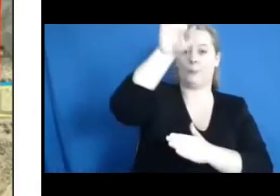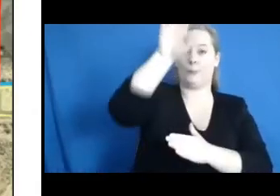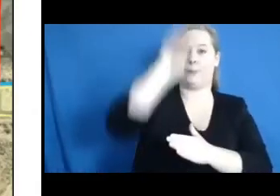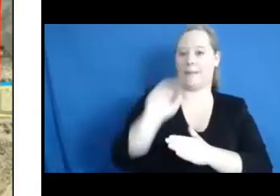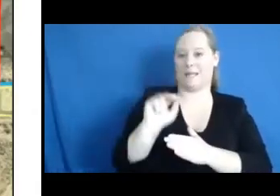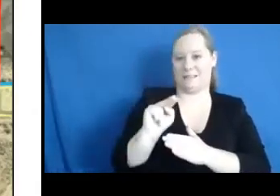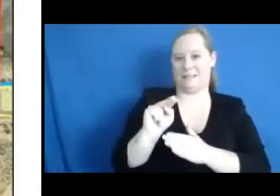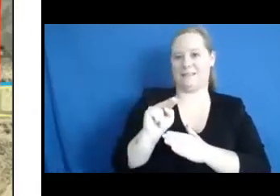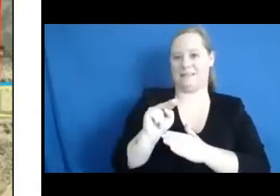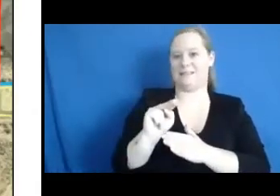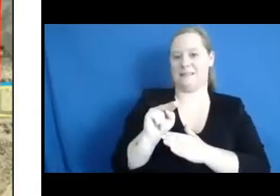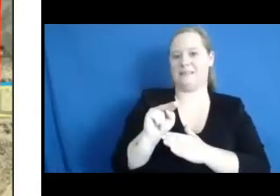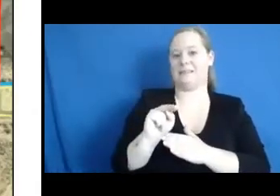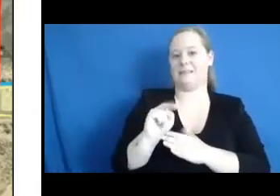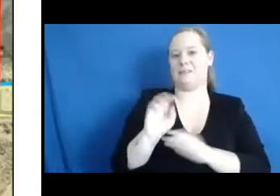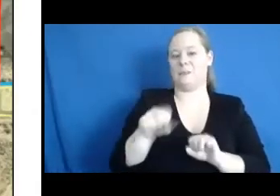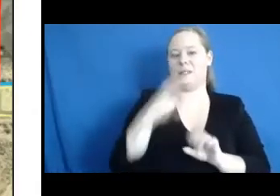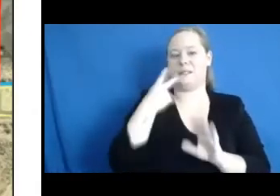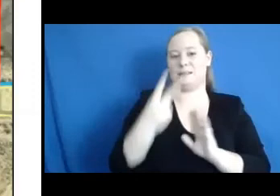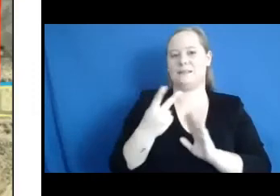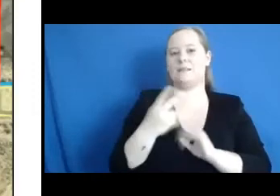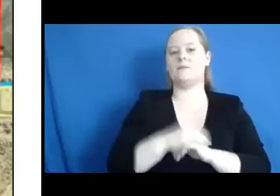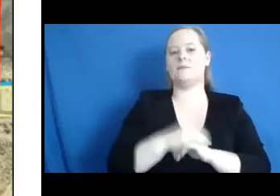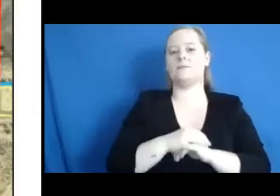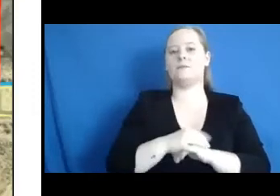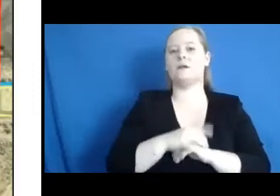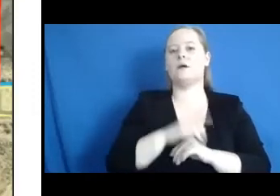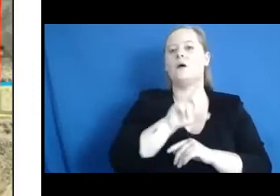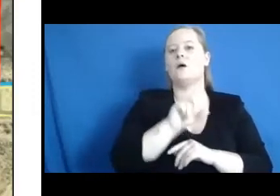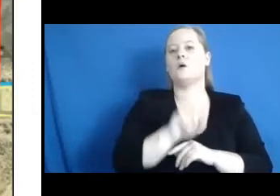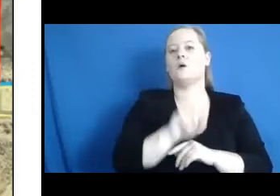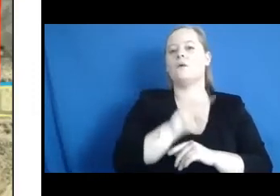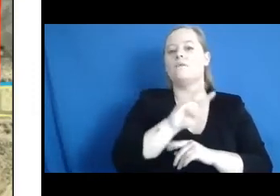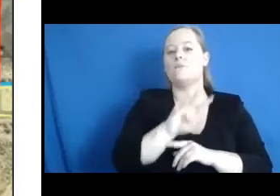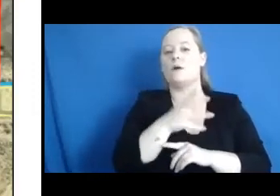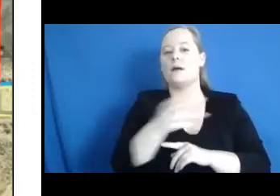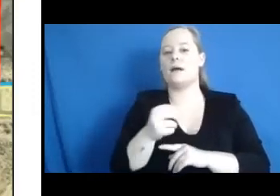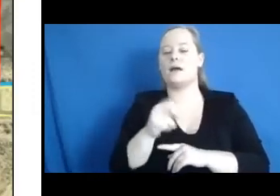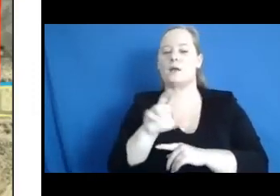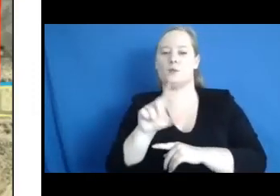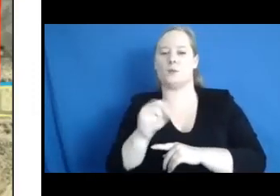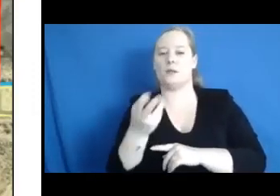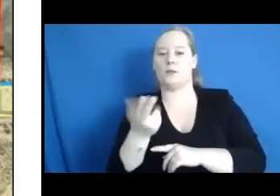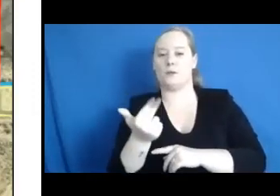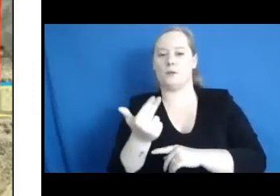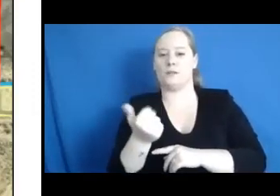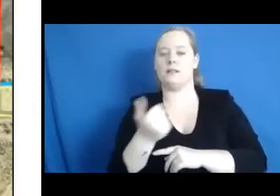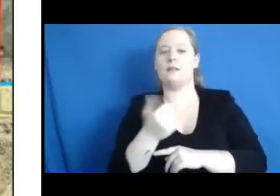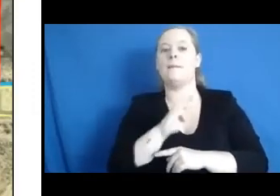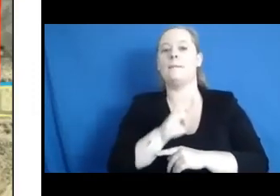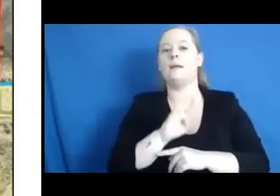site. One in 2004 and one in 2013. At BLM 62,